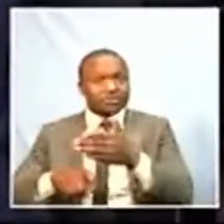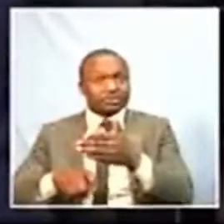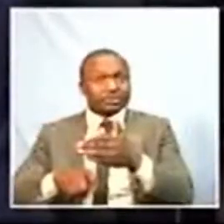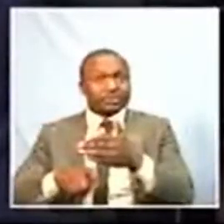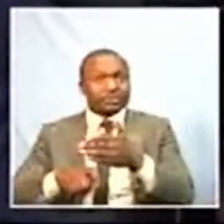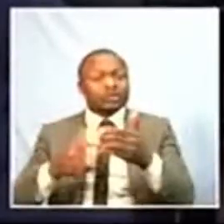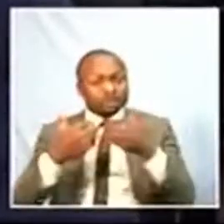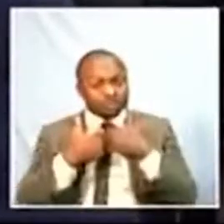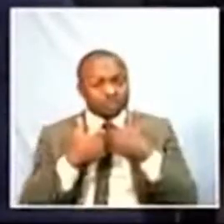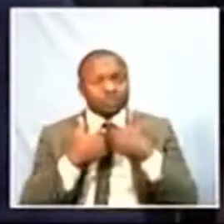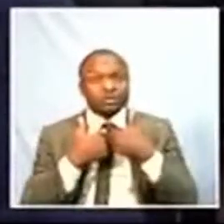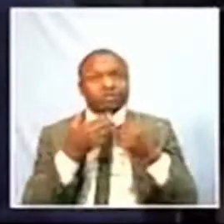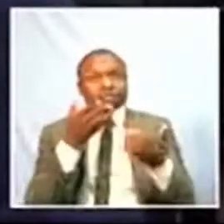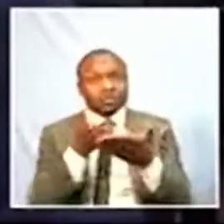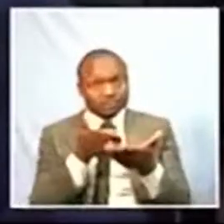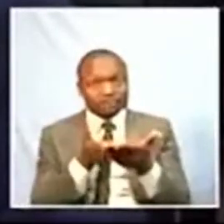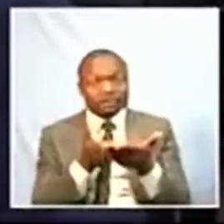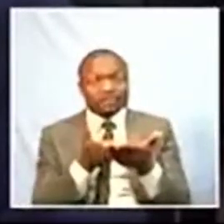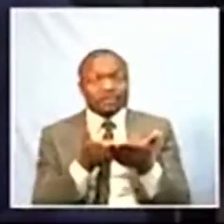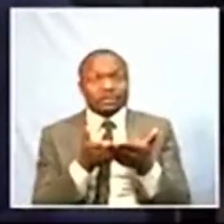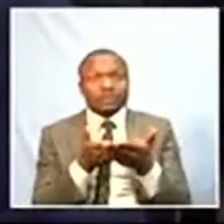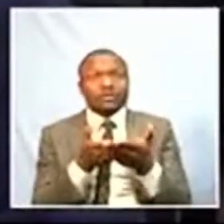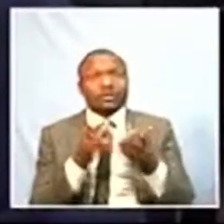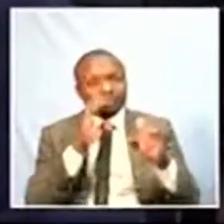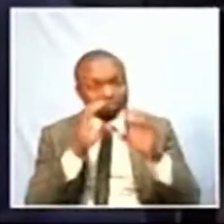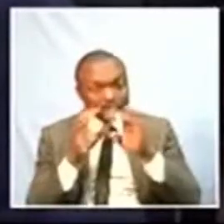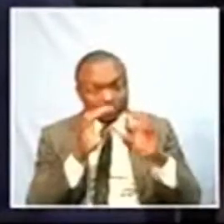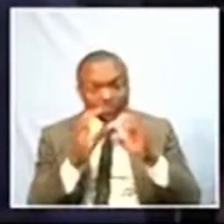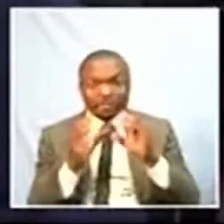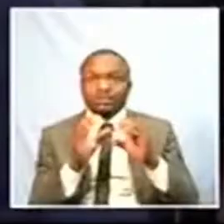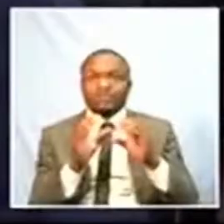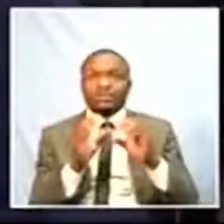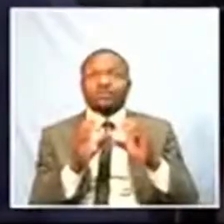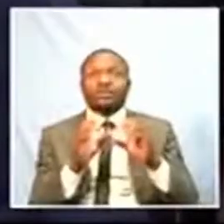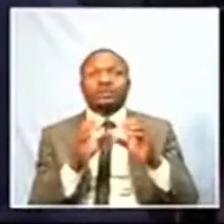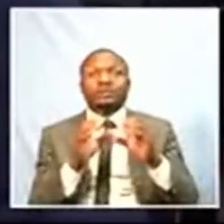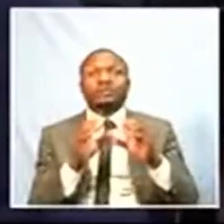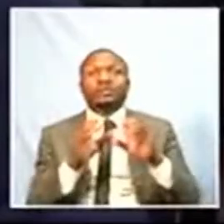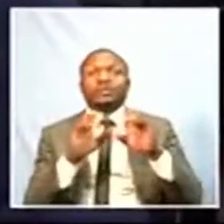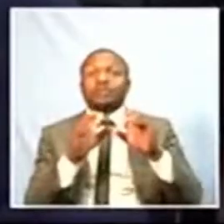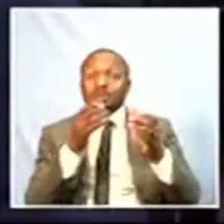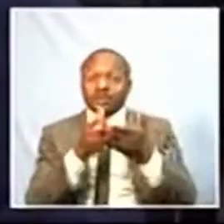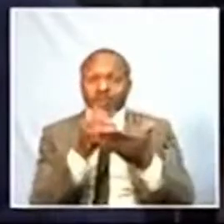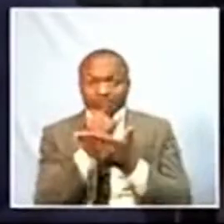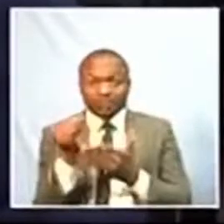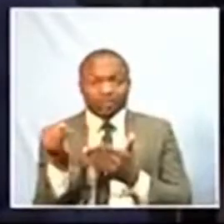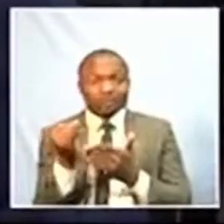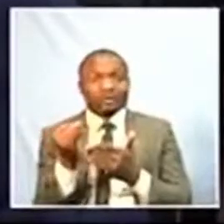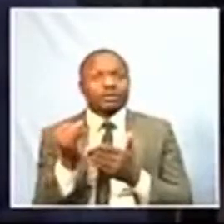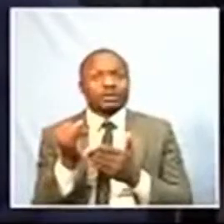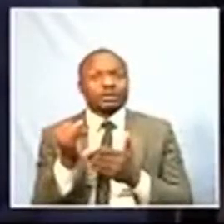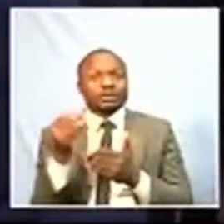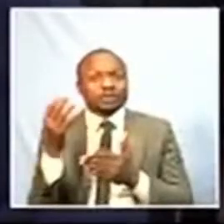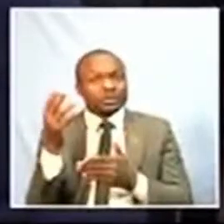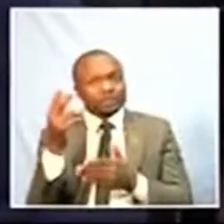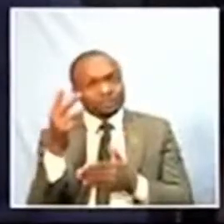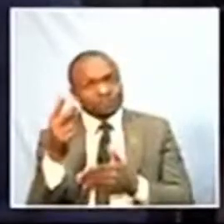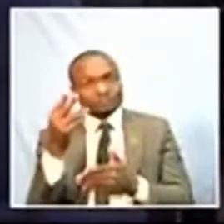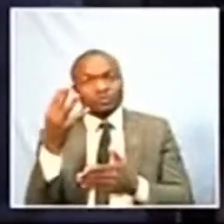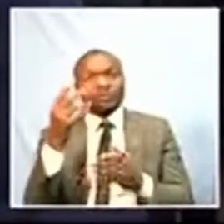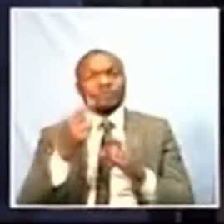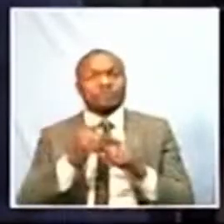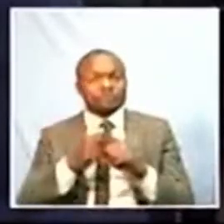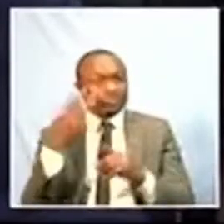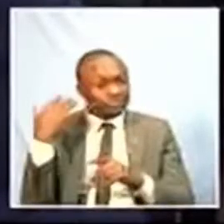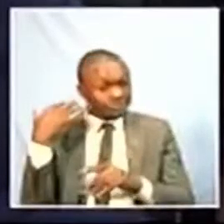this conversation, I think, 3 or 4 months ago, as members of parliament. We wanted to find out where that 1 million is sitting. So